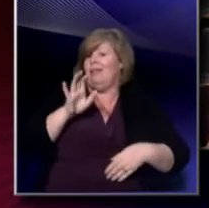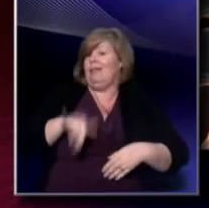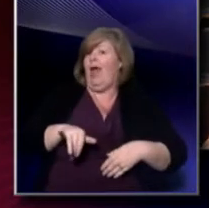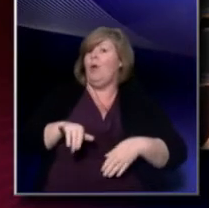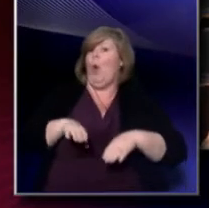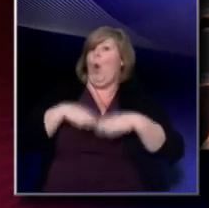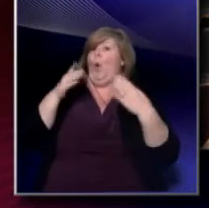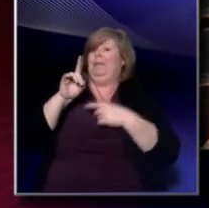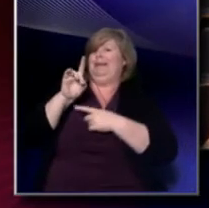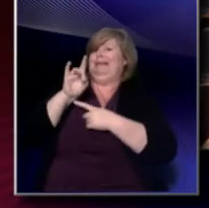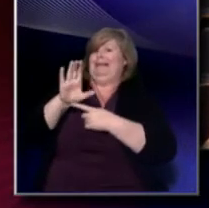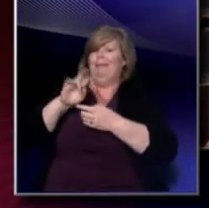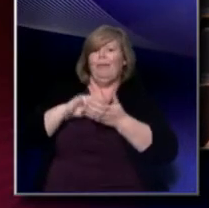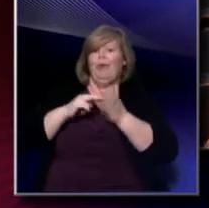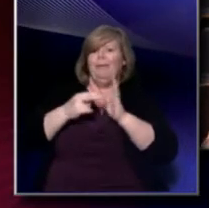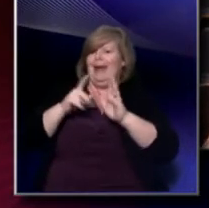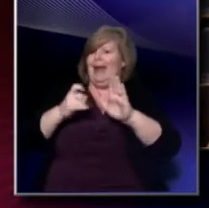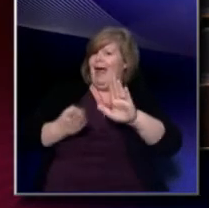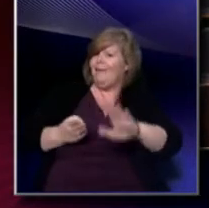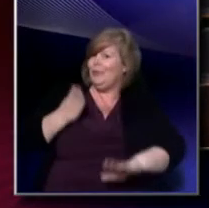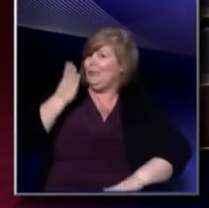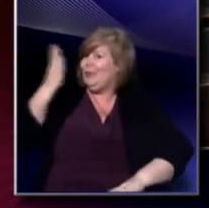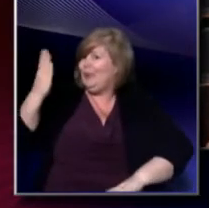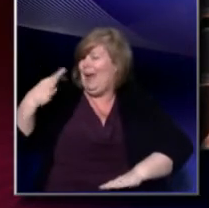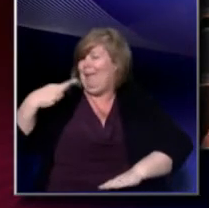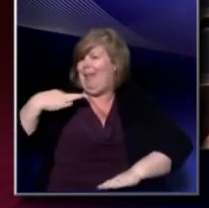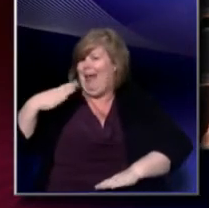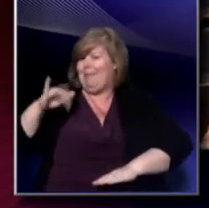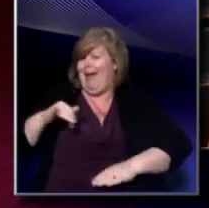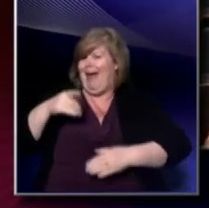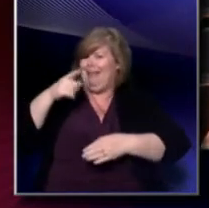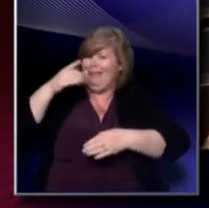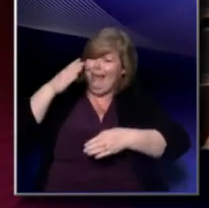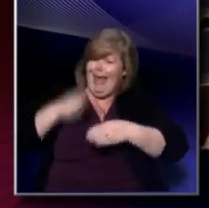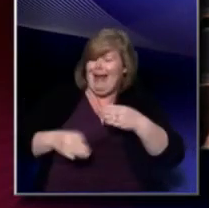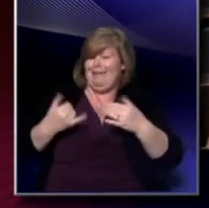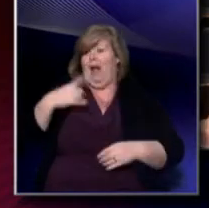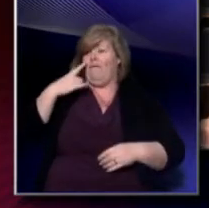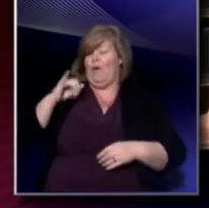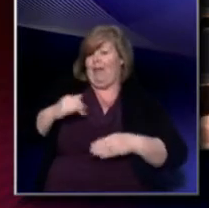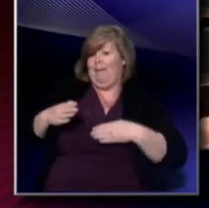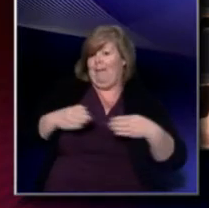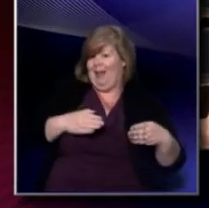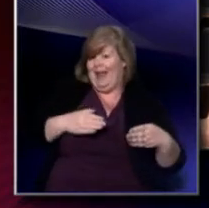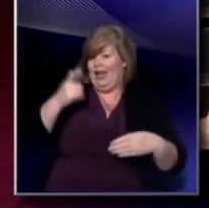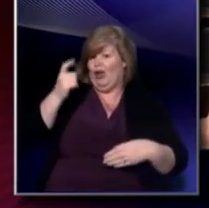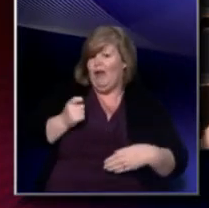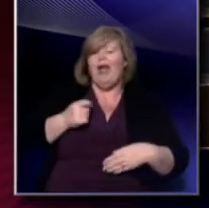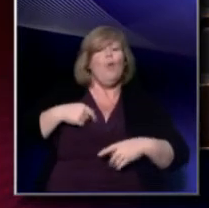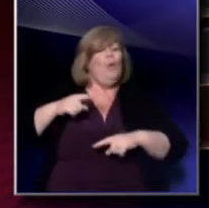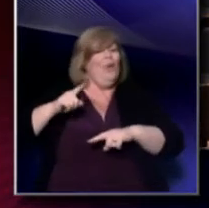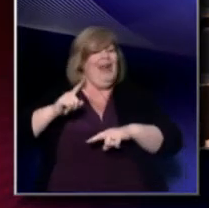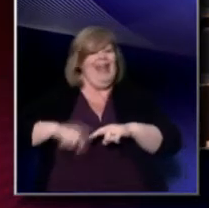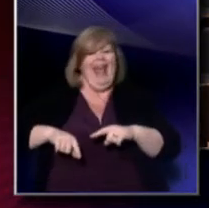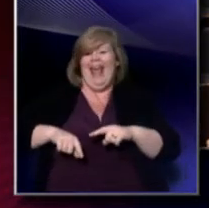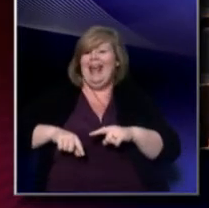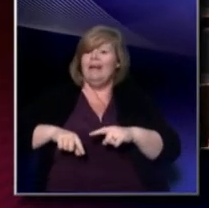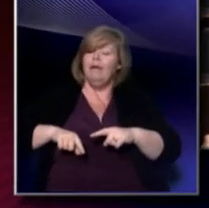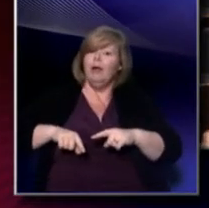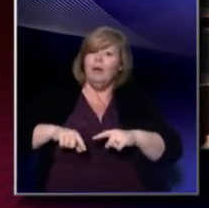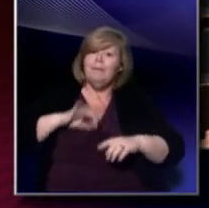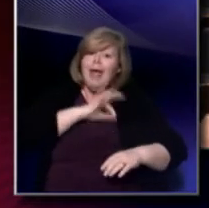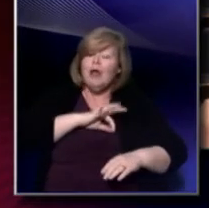in by the end of this month if we're going to apply for it. If we apply for the planning grant, then following two grants. That's kind of the gate